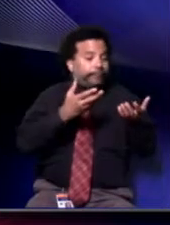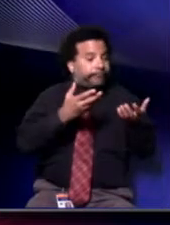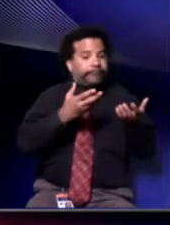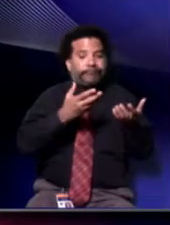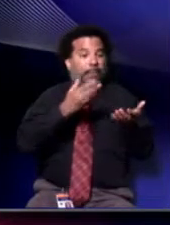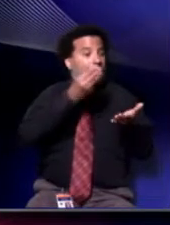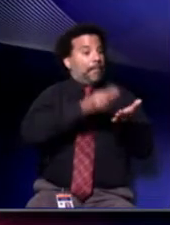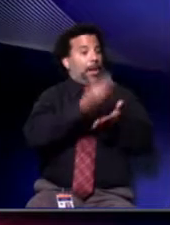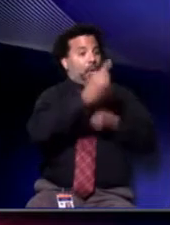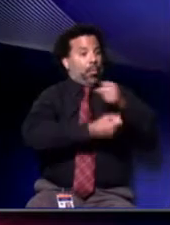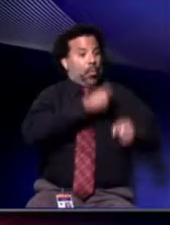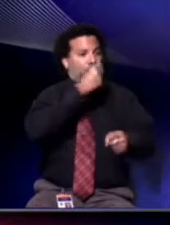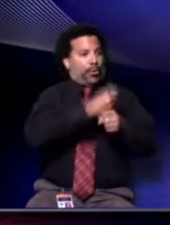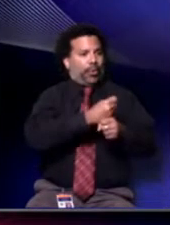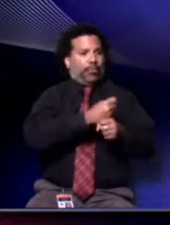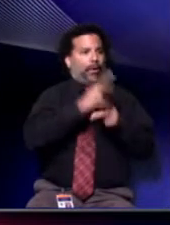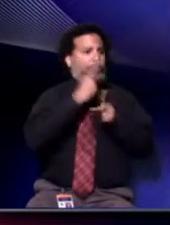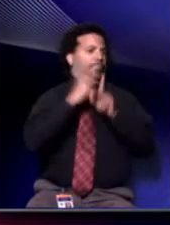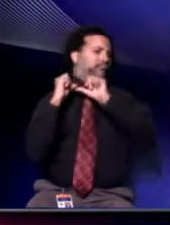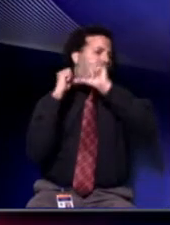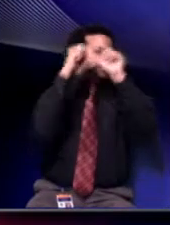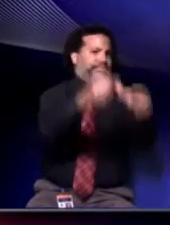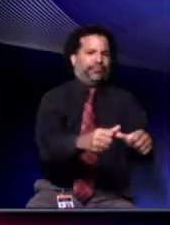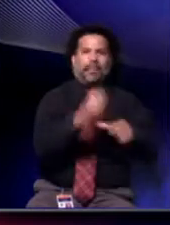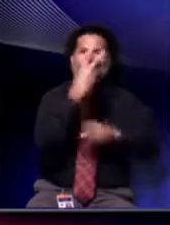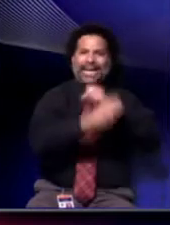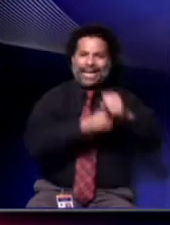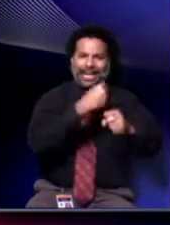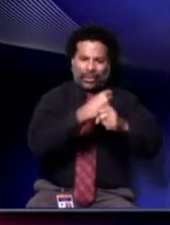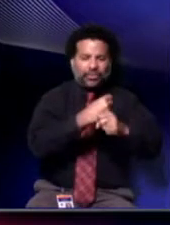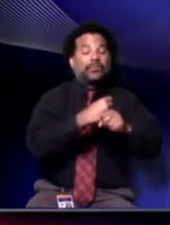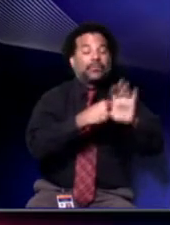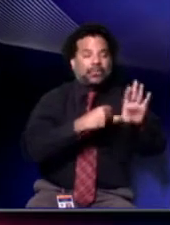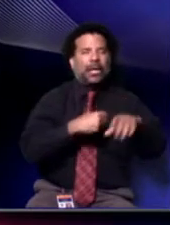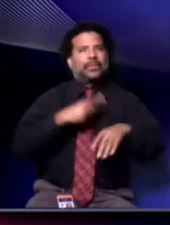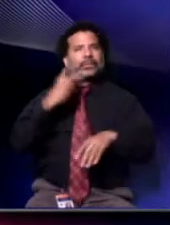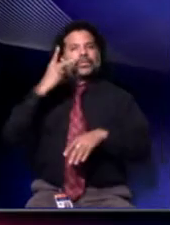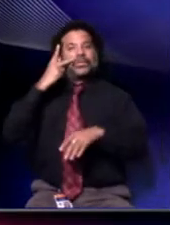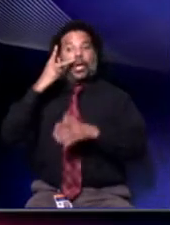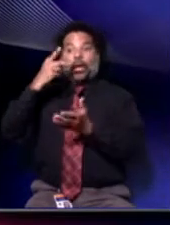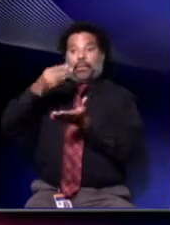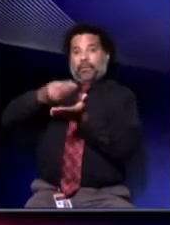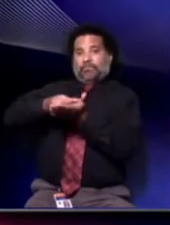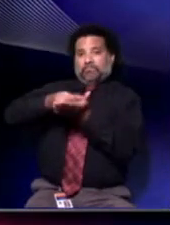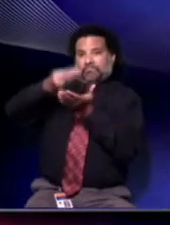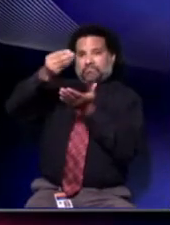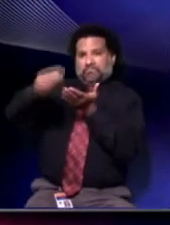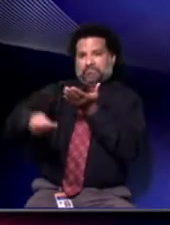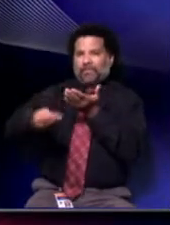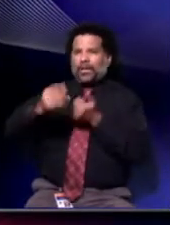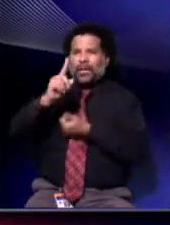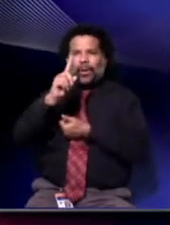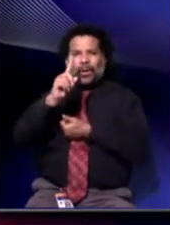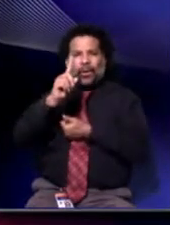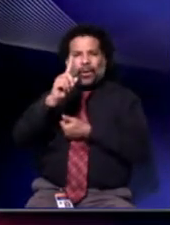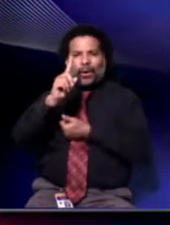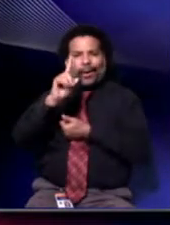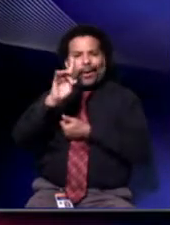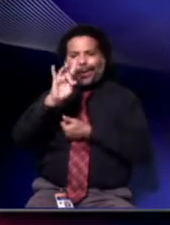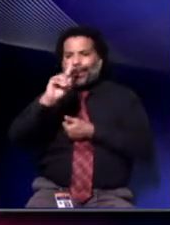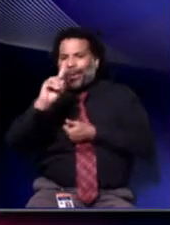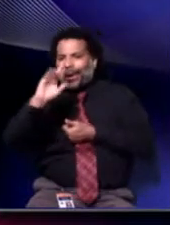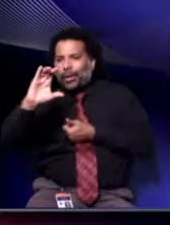and keep it for several years. In fact, I see in the capital outlay sections, those object codes 8100 and 8400 for